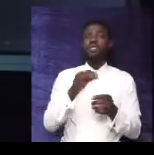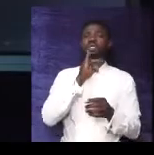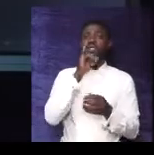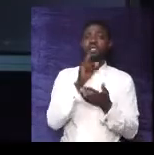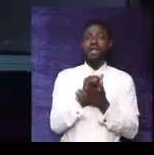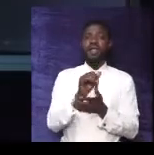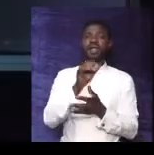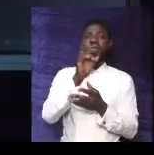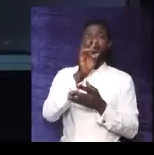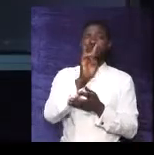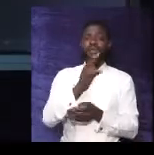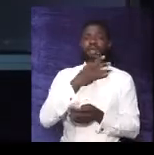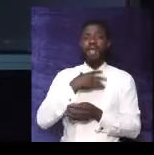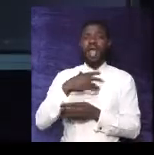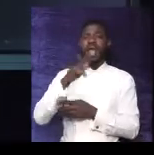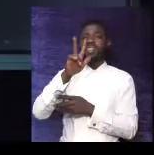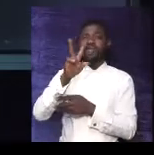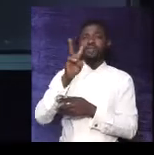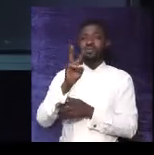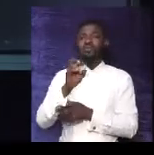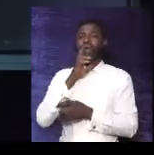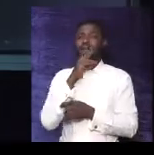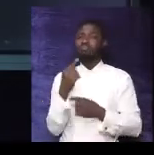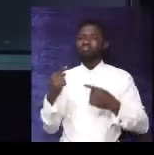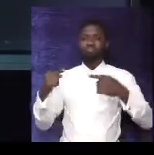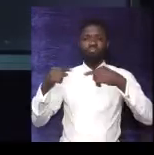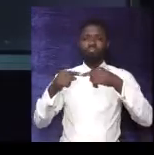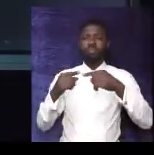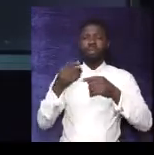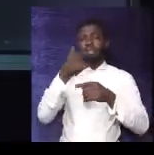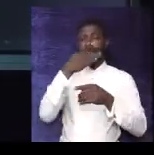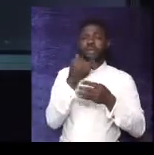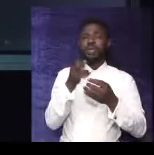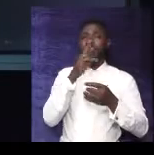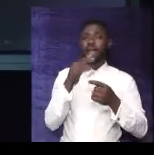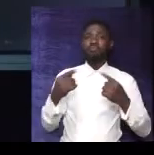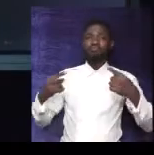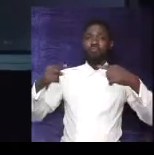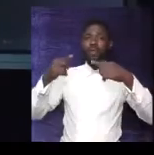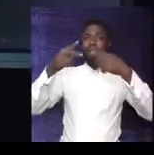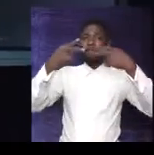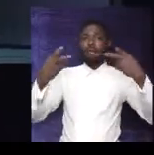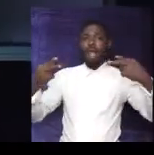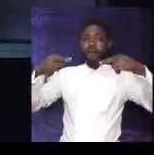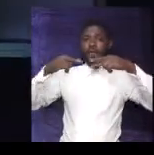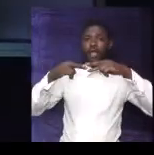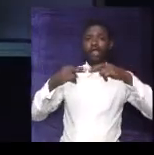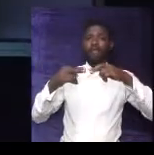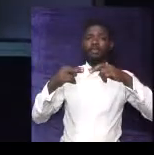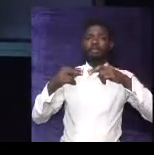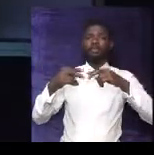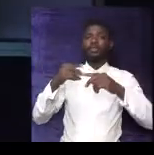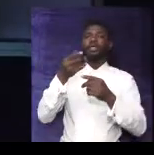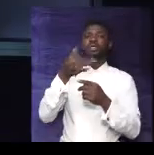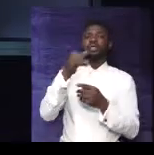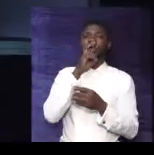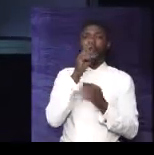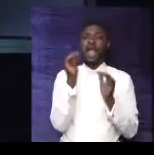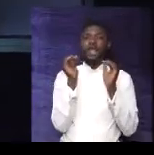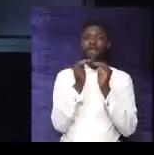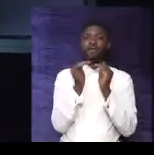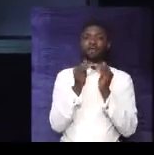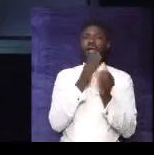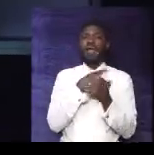your teacher, V and 32 are vertically opposite angles. And because they are vertically opposite angles, they